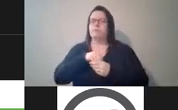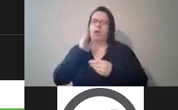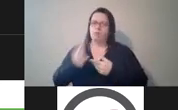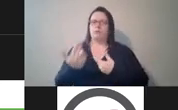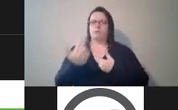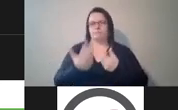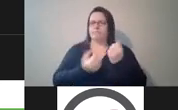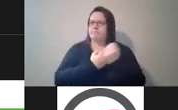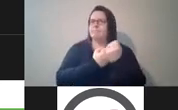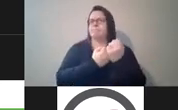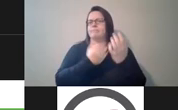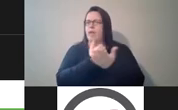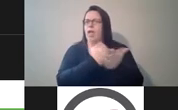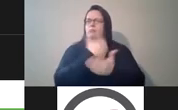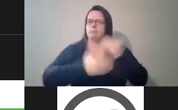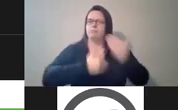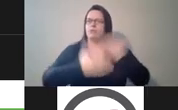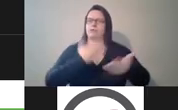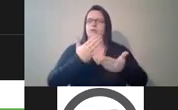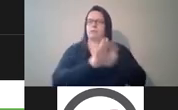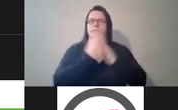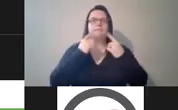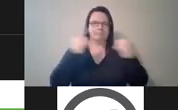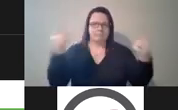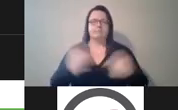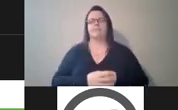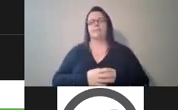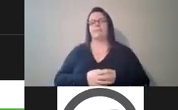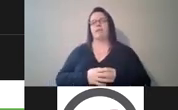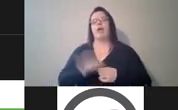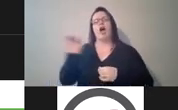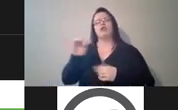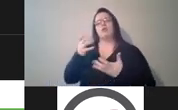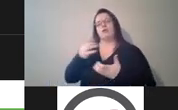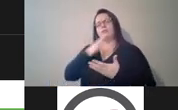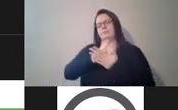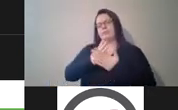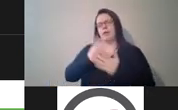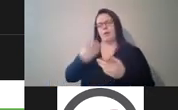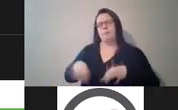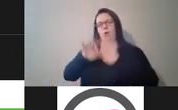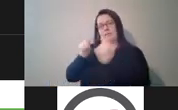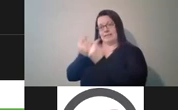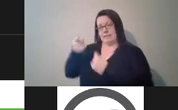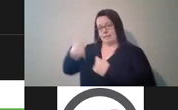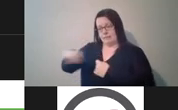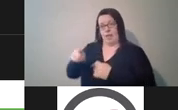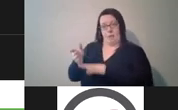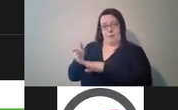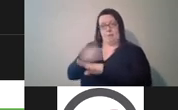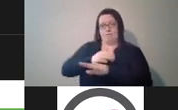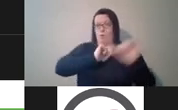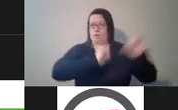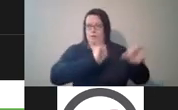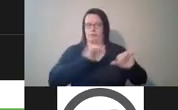And Steve, just to reiterate, really important that the team agree on the capacity question or questions. So